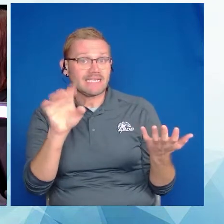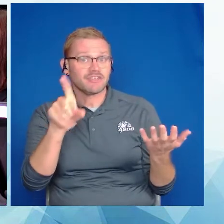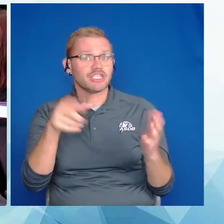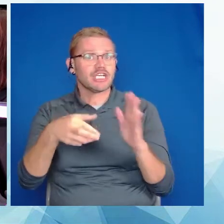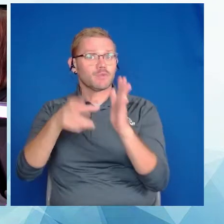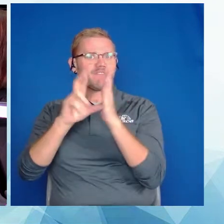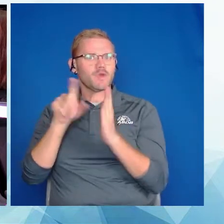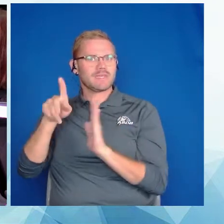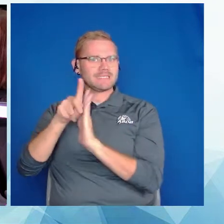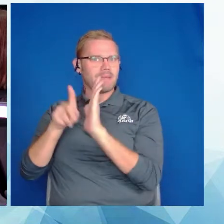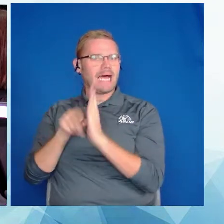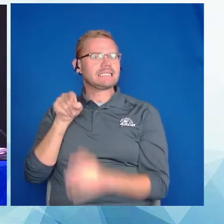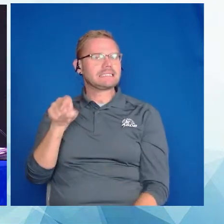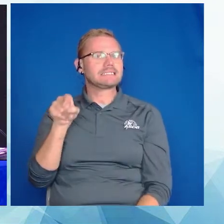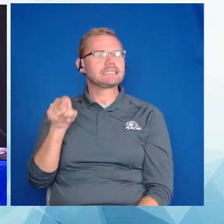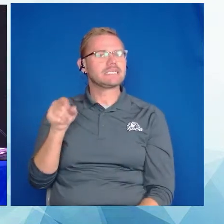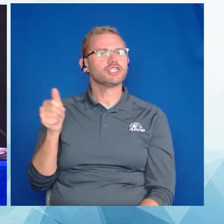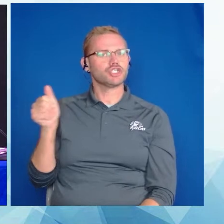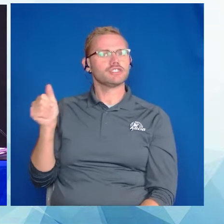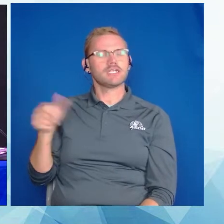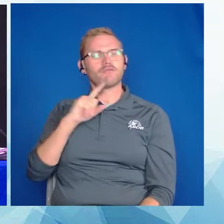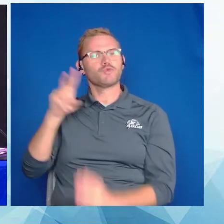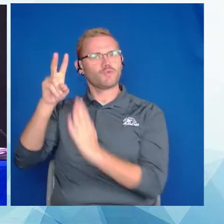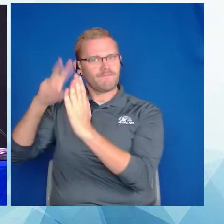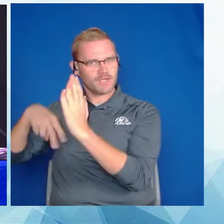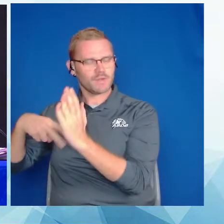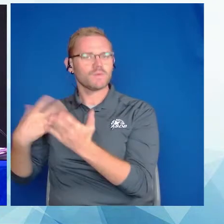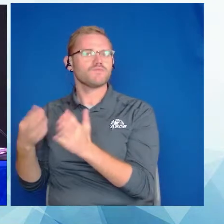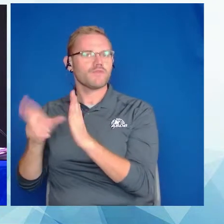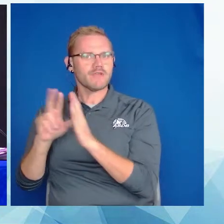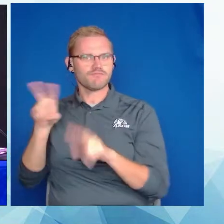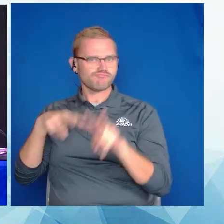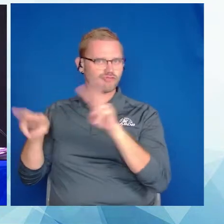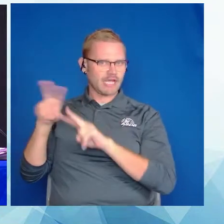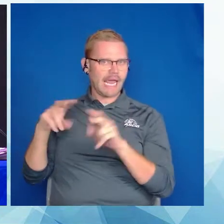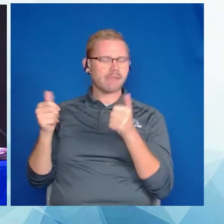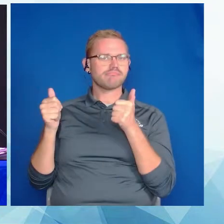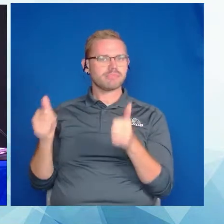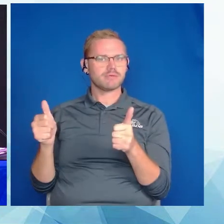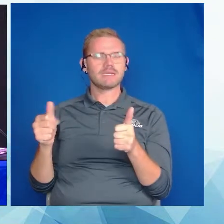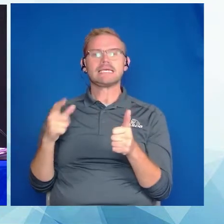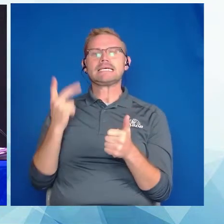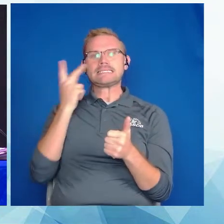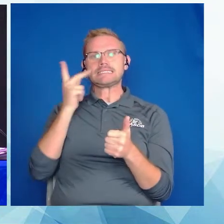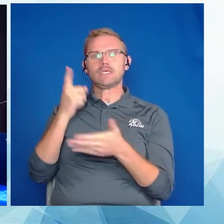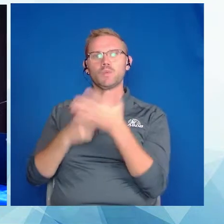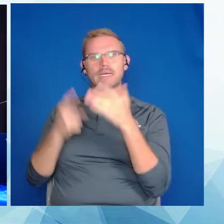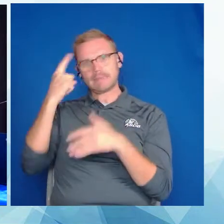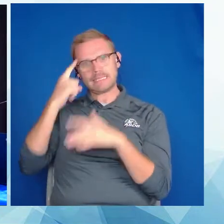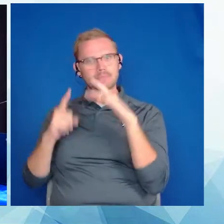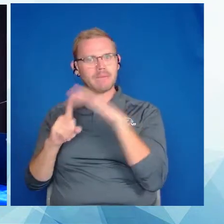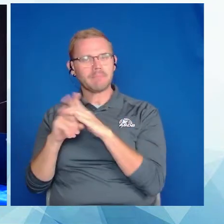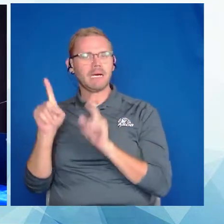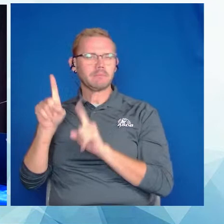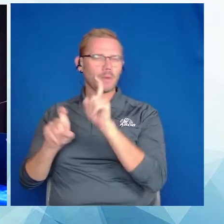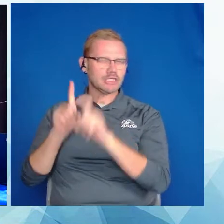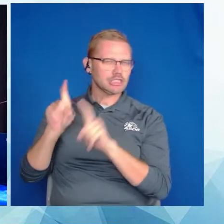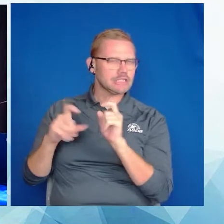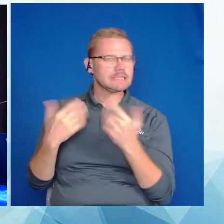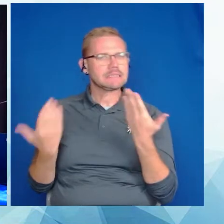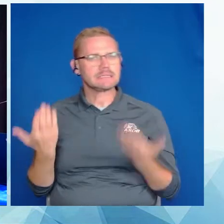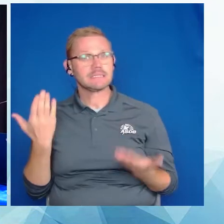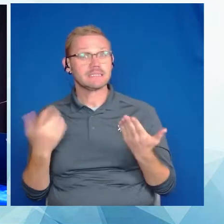review that policy. I would like to have her eyes on it and see what questions or comments she might have about it. Does that